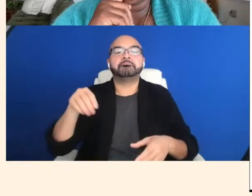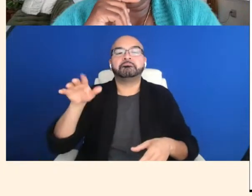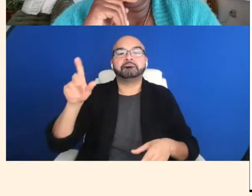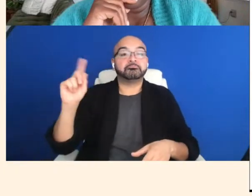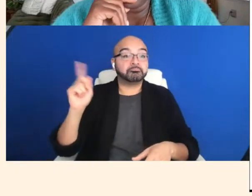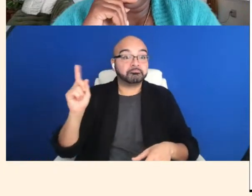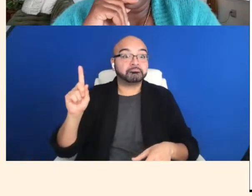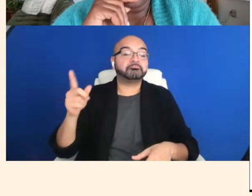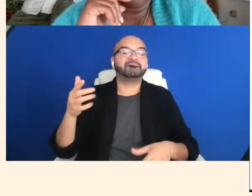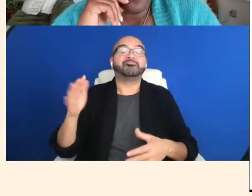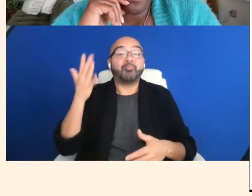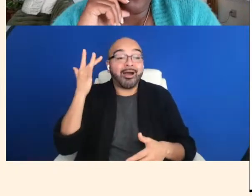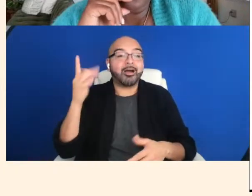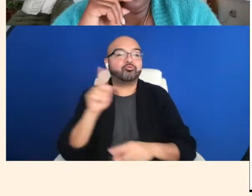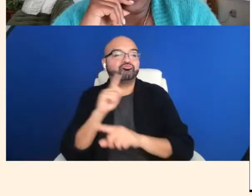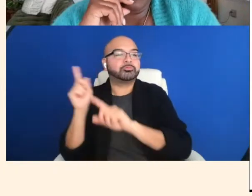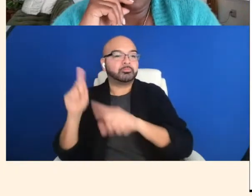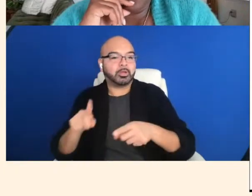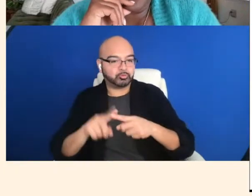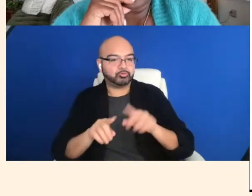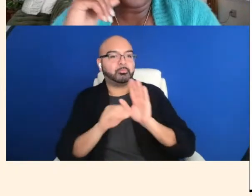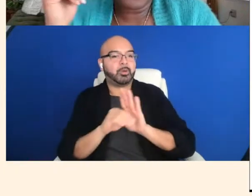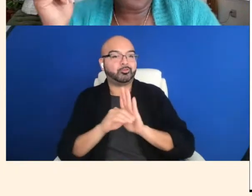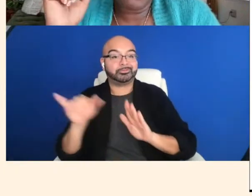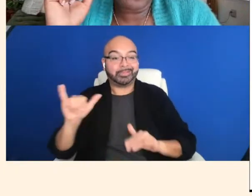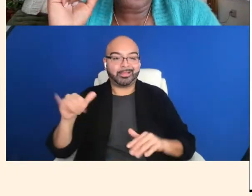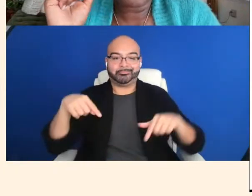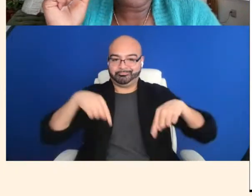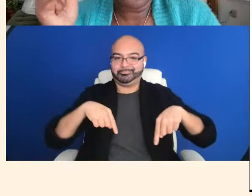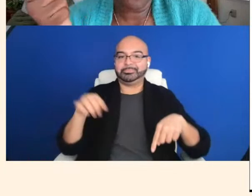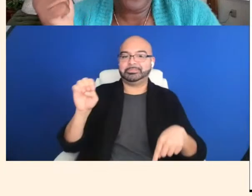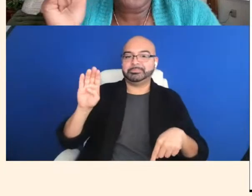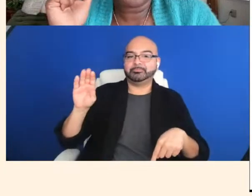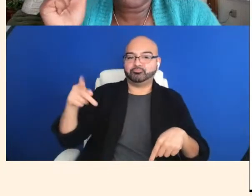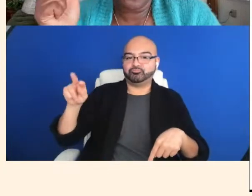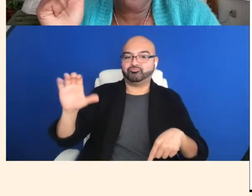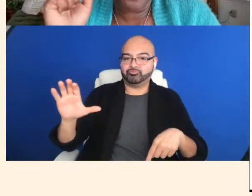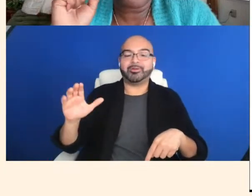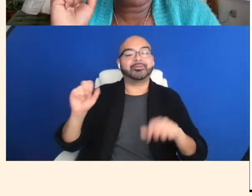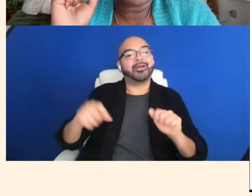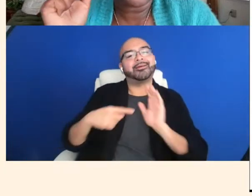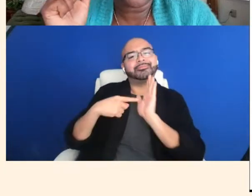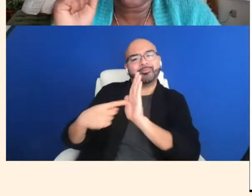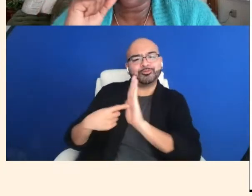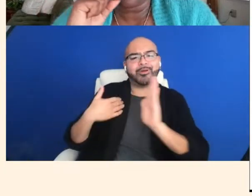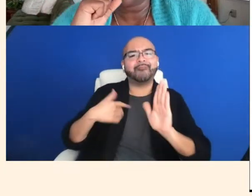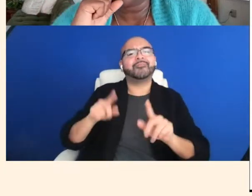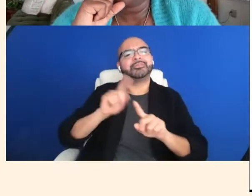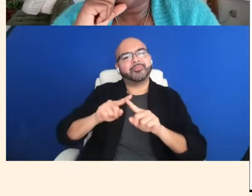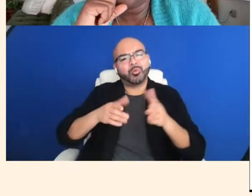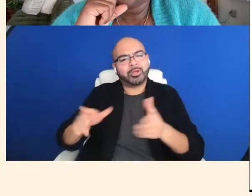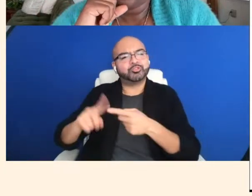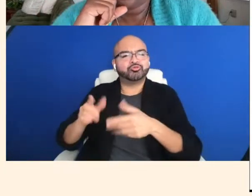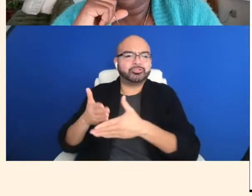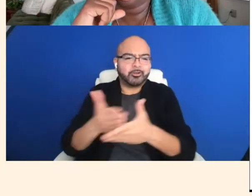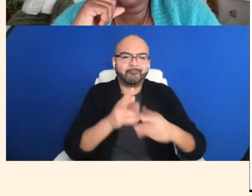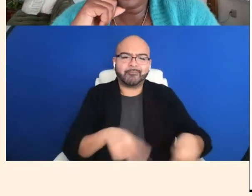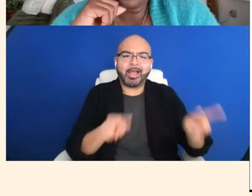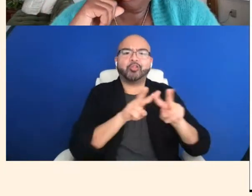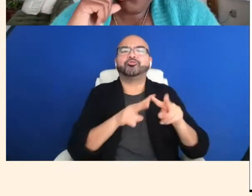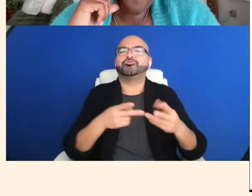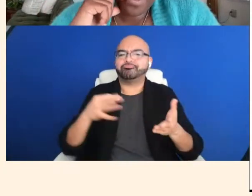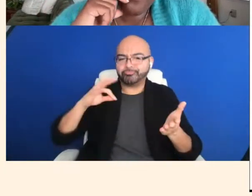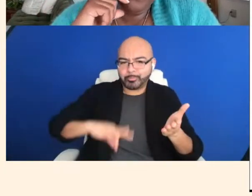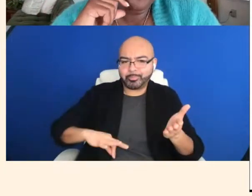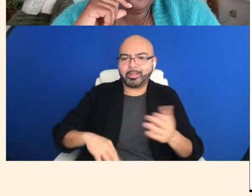In response to models like EB-Prex that demonstrate that there are other ways to share value and share surplus. So if you